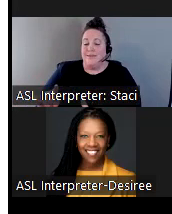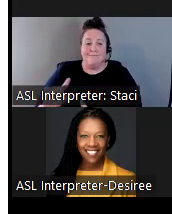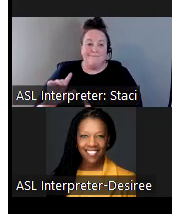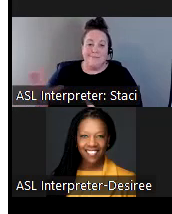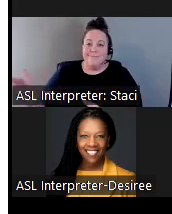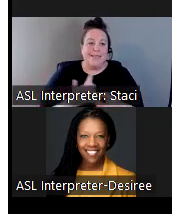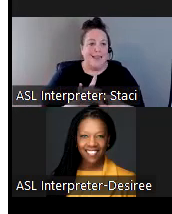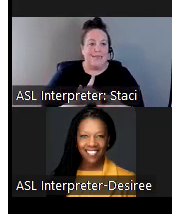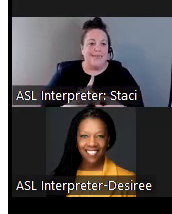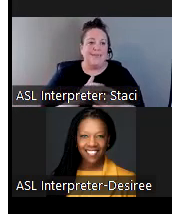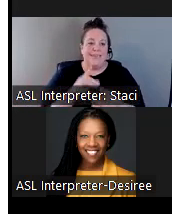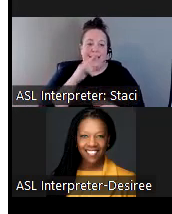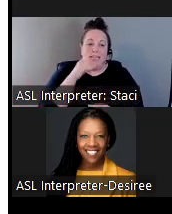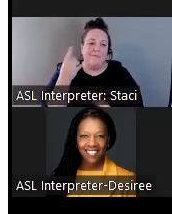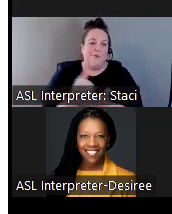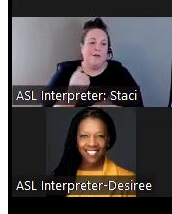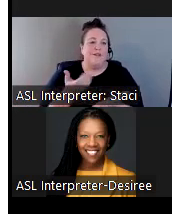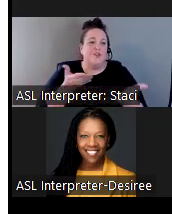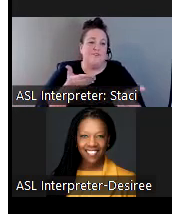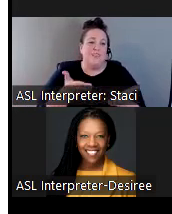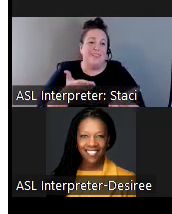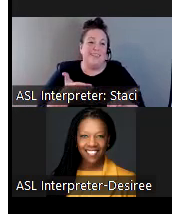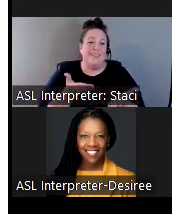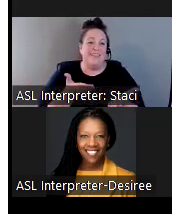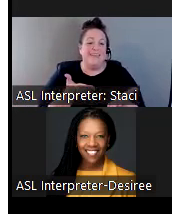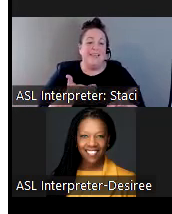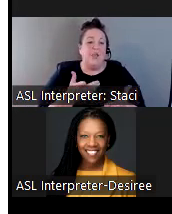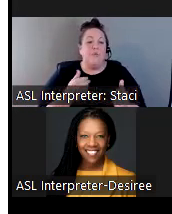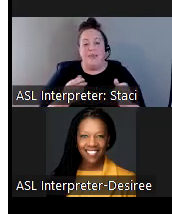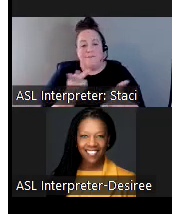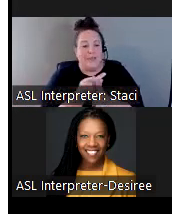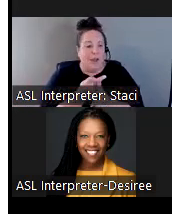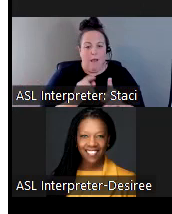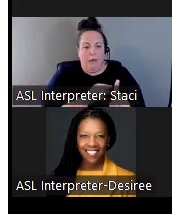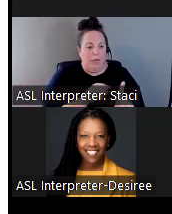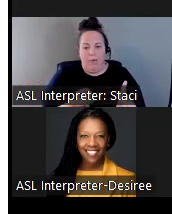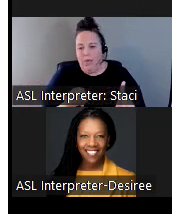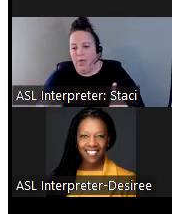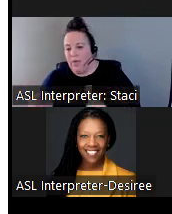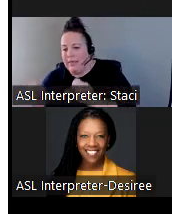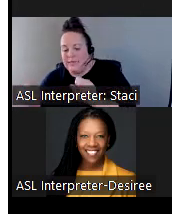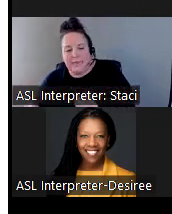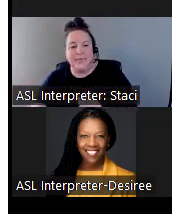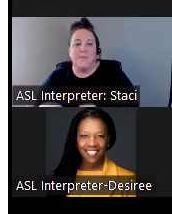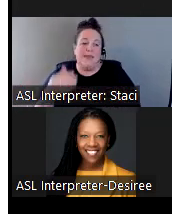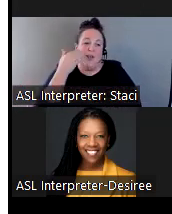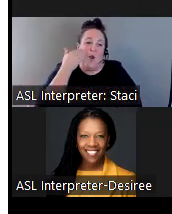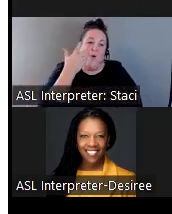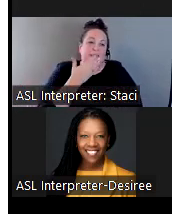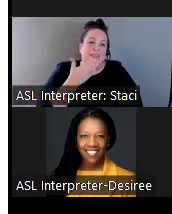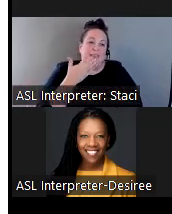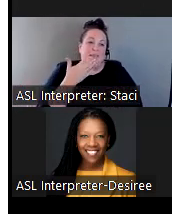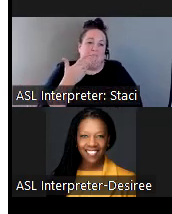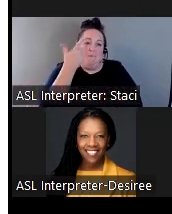need, to shore up some of these difficulties we're having with navigating the system. And we know it's because we're a big